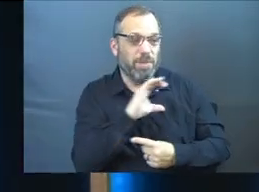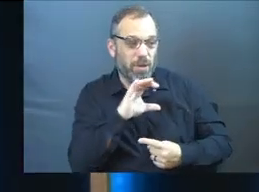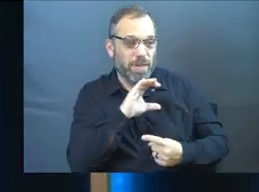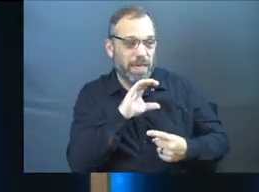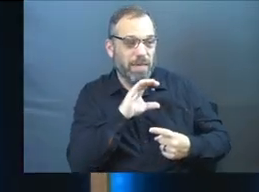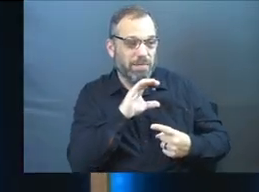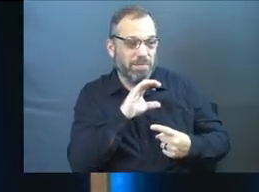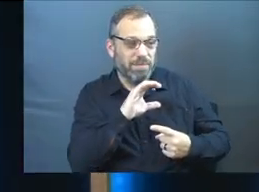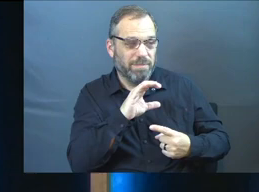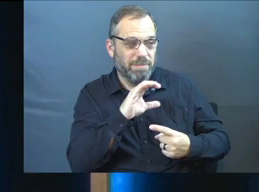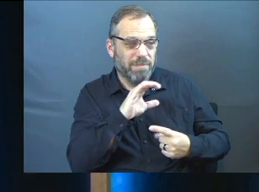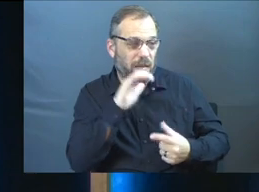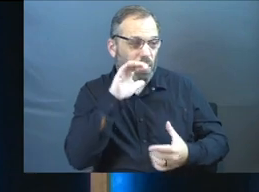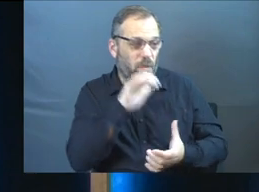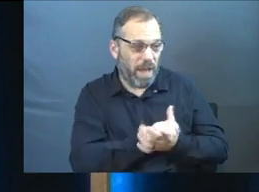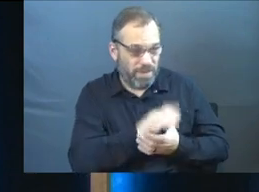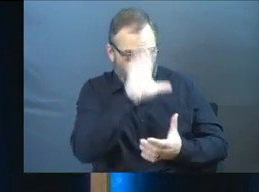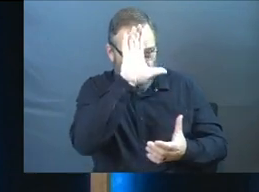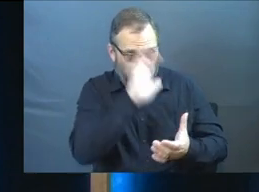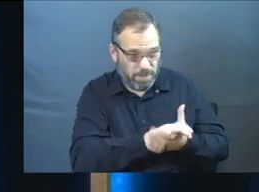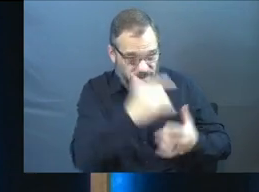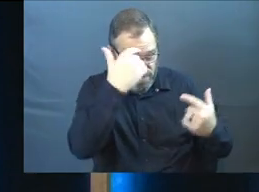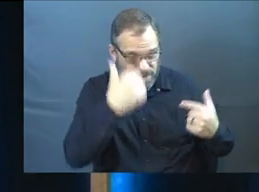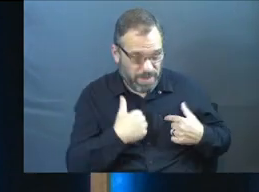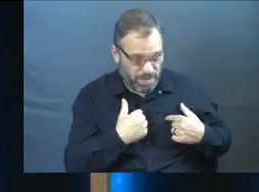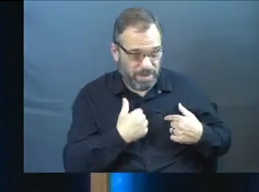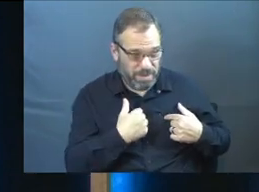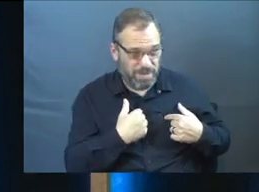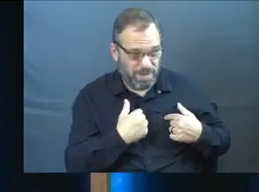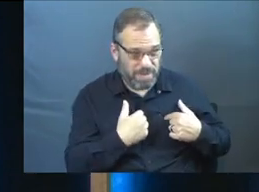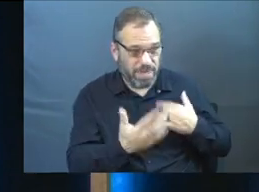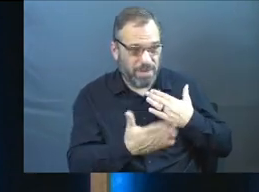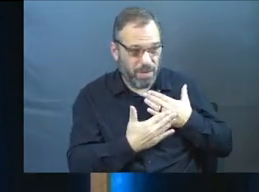lifelong partner to be an early warning system for me.